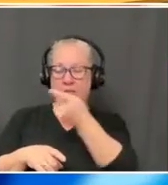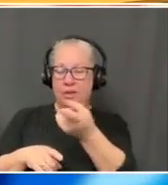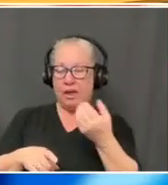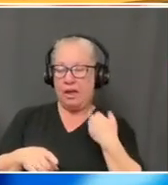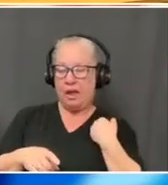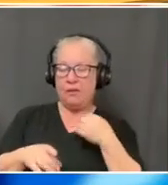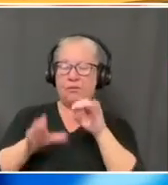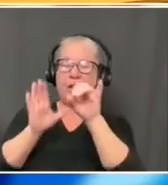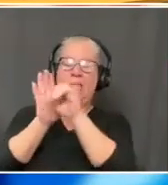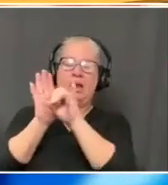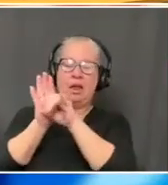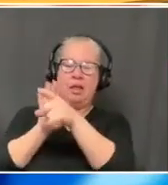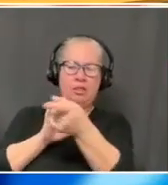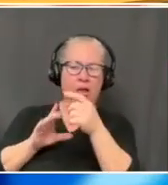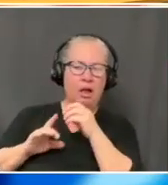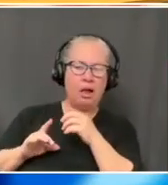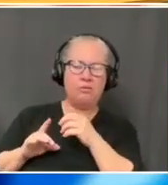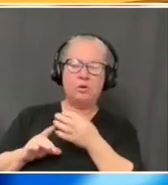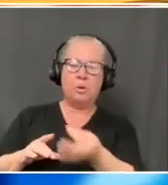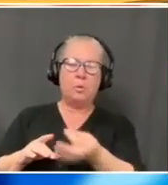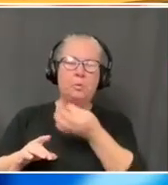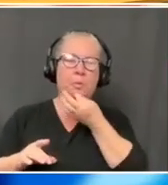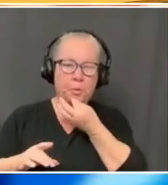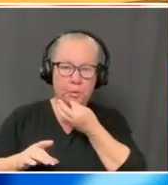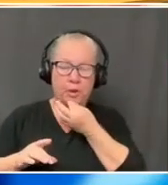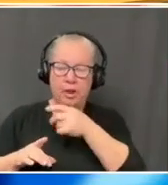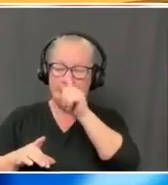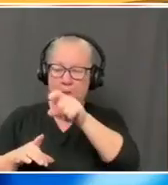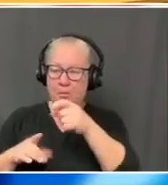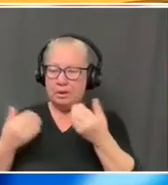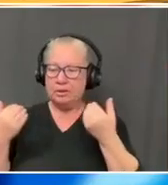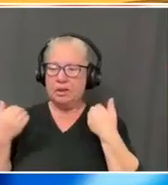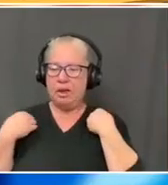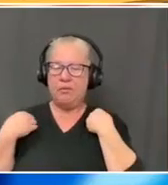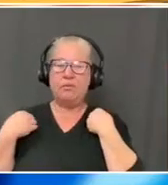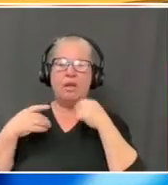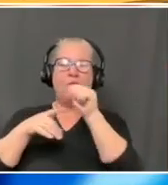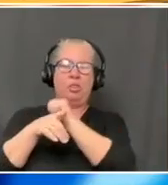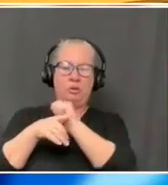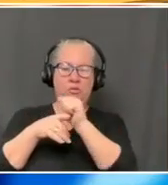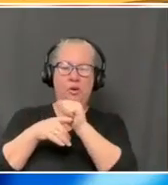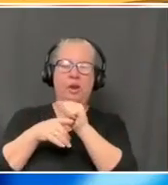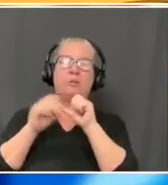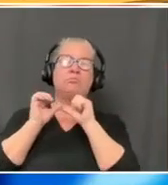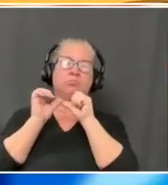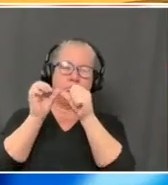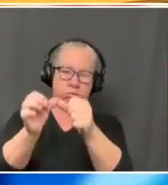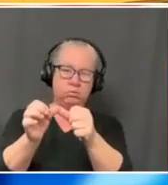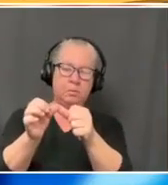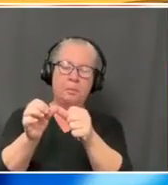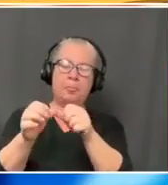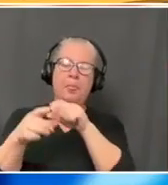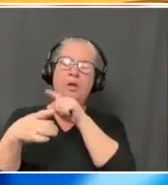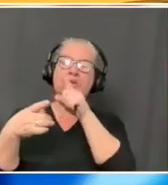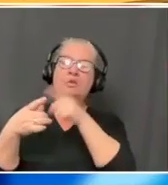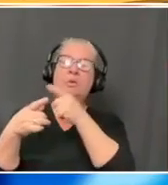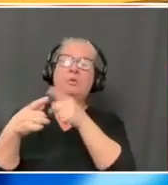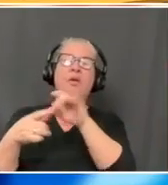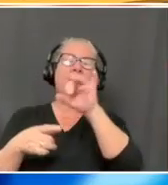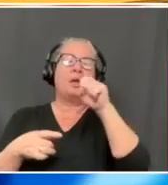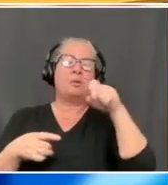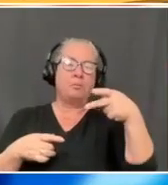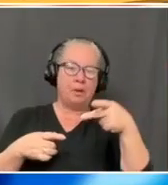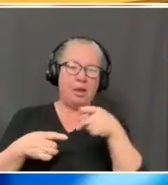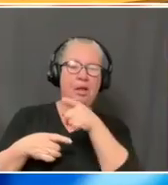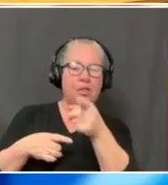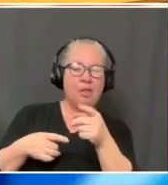expertise, we need to make sure that they receive that ongoing training to provide that. So that way at the IEP team meeting, people can talk about